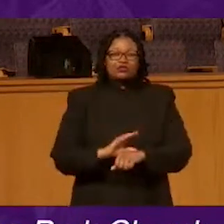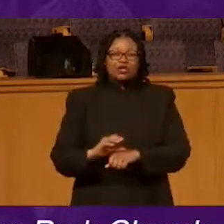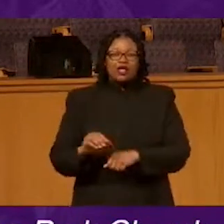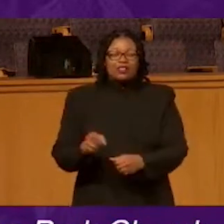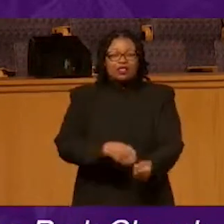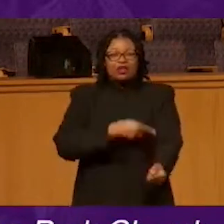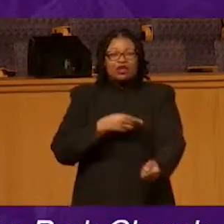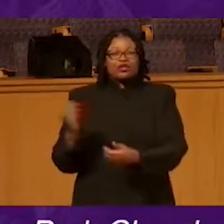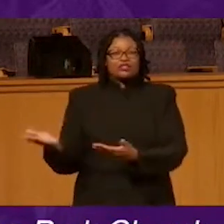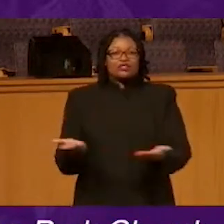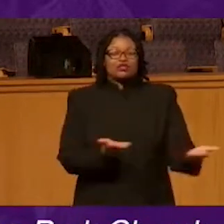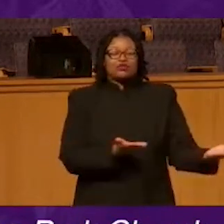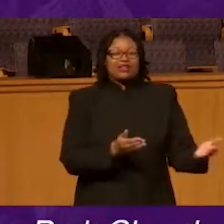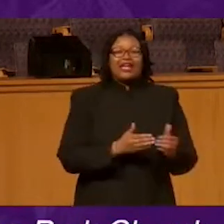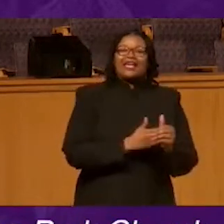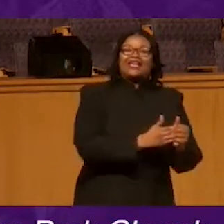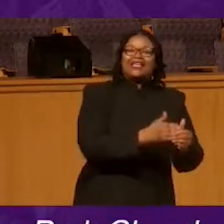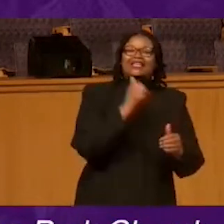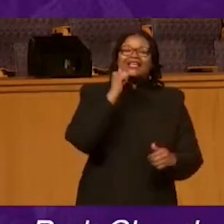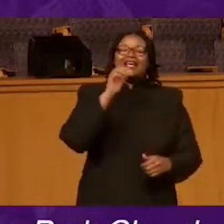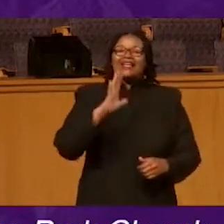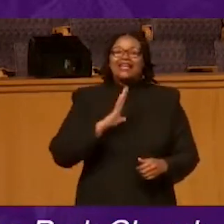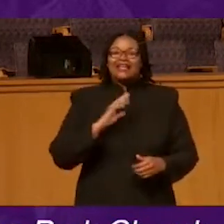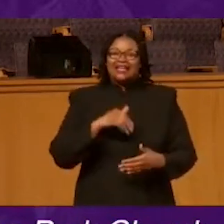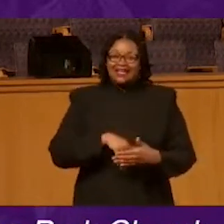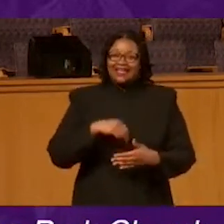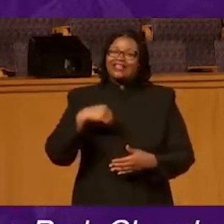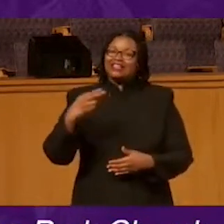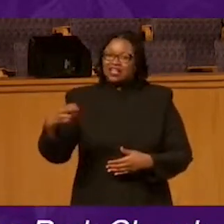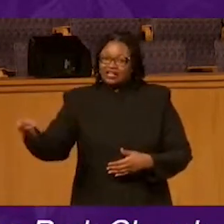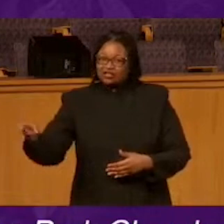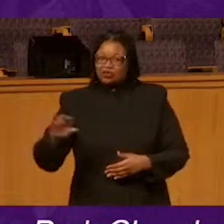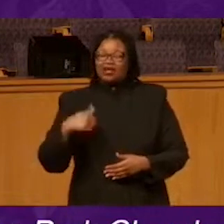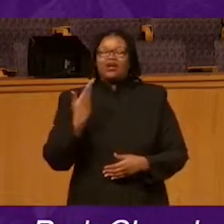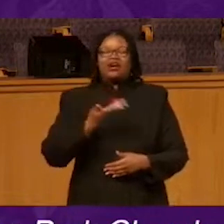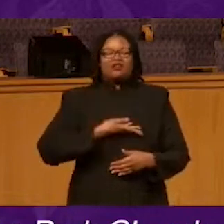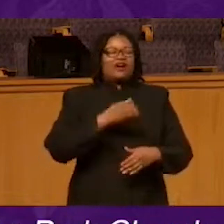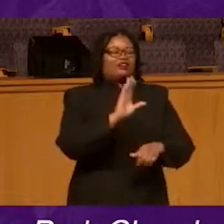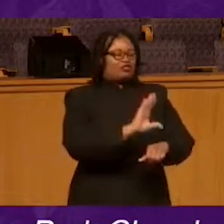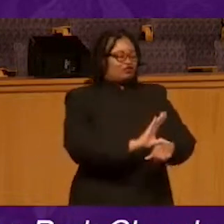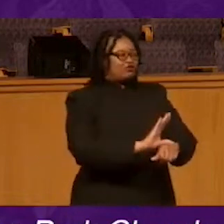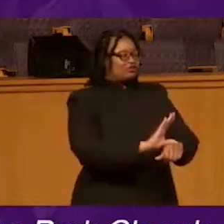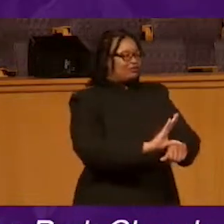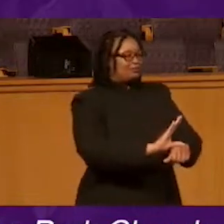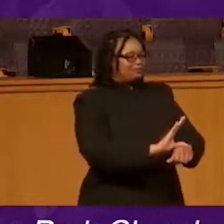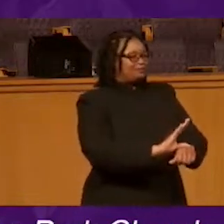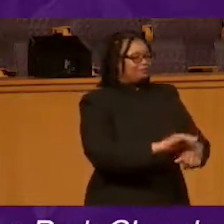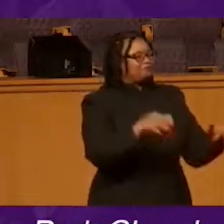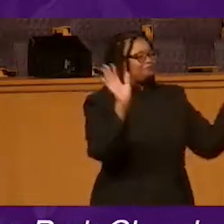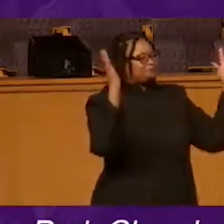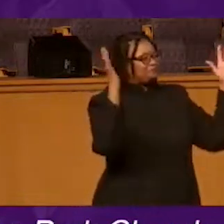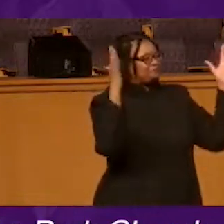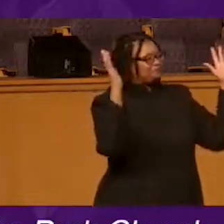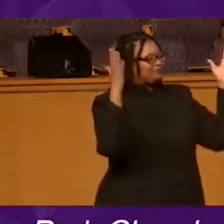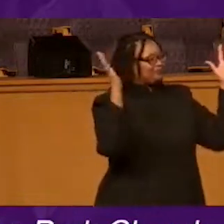serving leading lady in the history of the church.